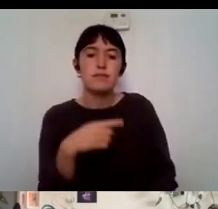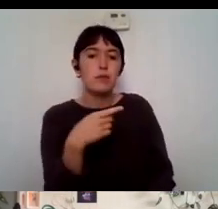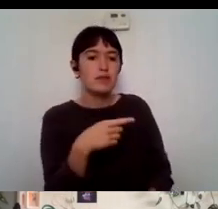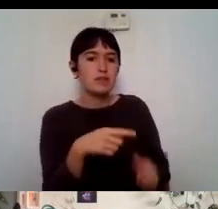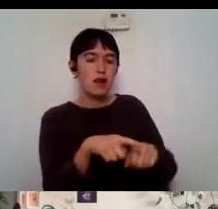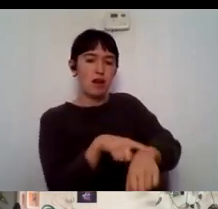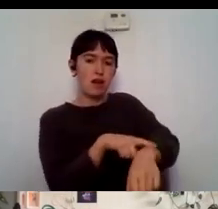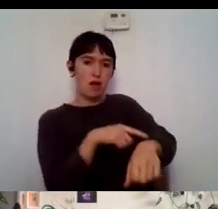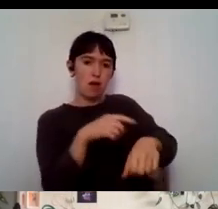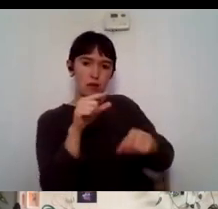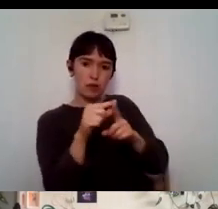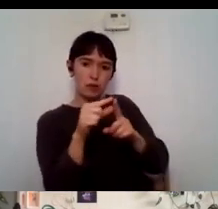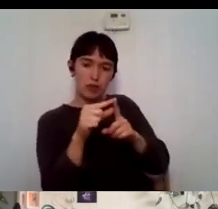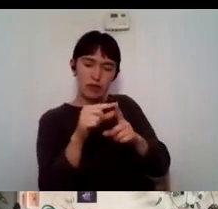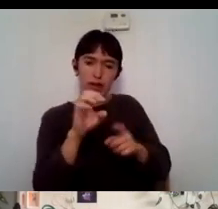get wrong. That's